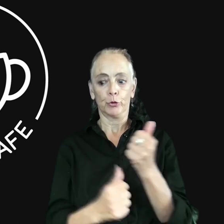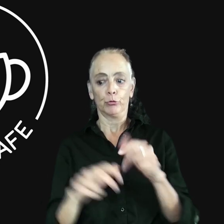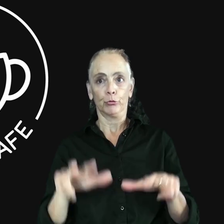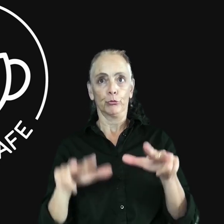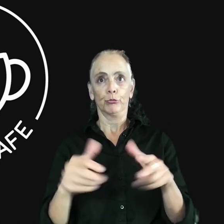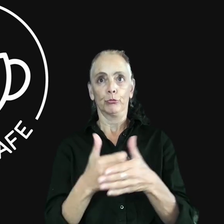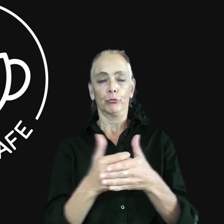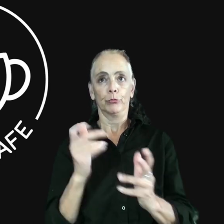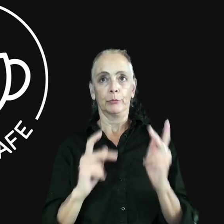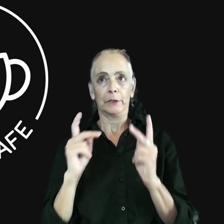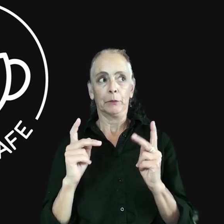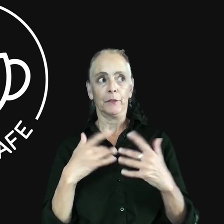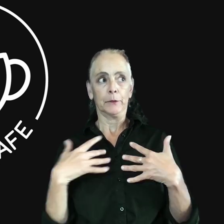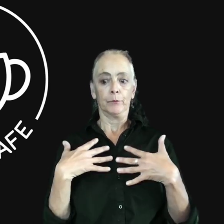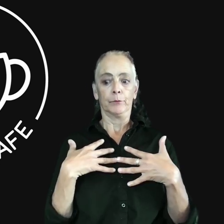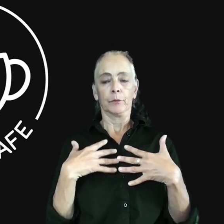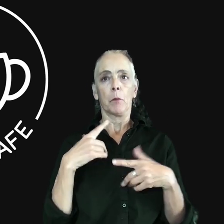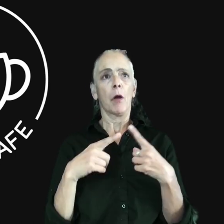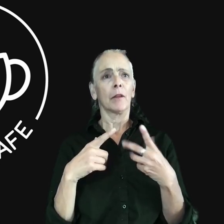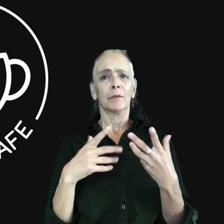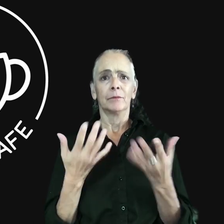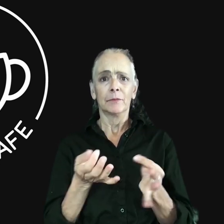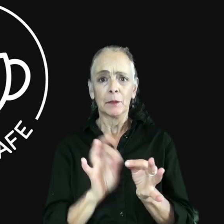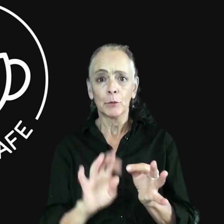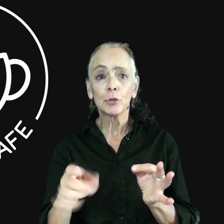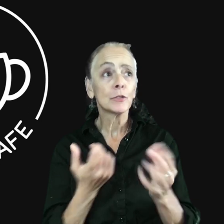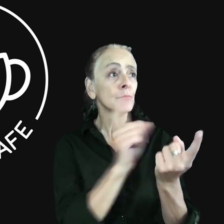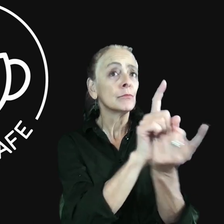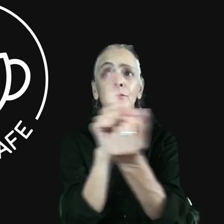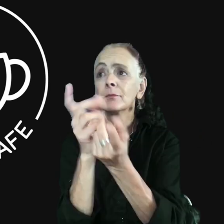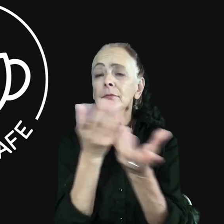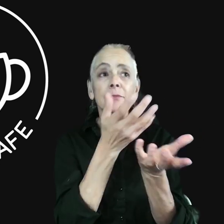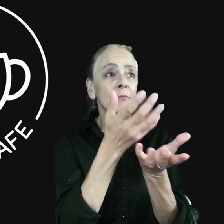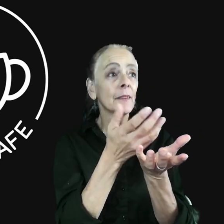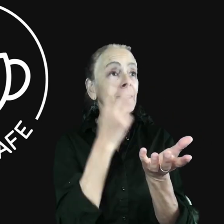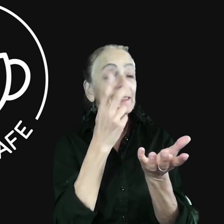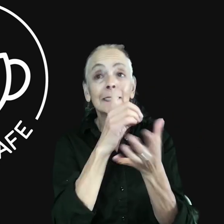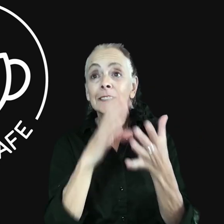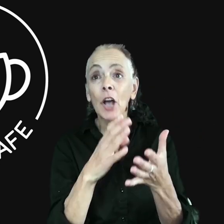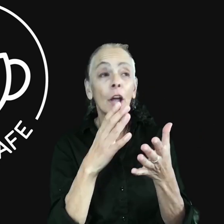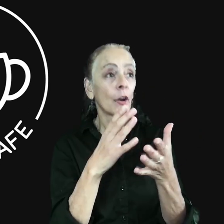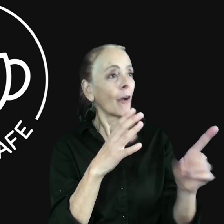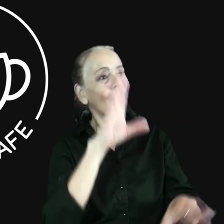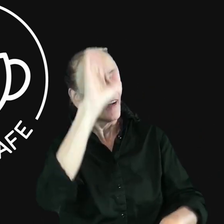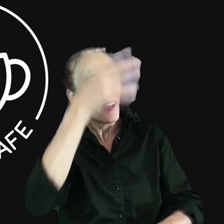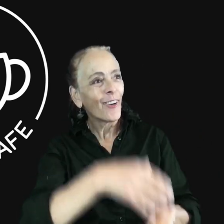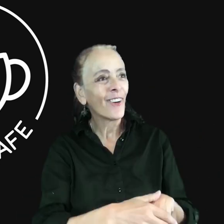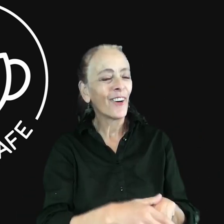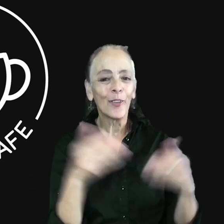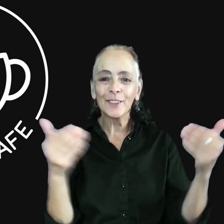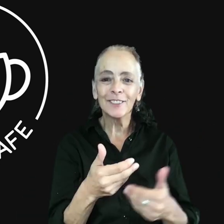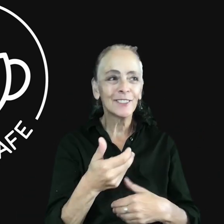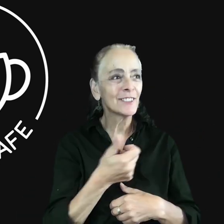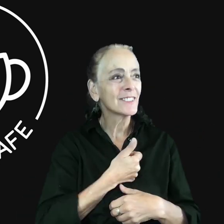be as simple as just you know taking around and seeing a designer and say hey hello uh introduce yourself and say hey